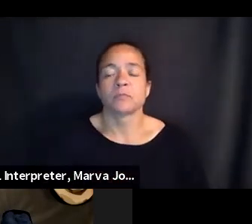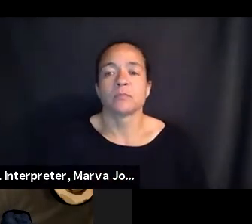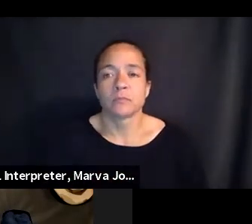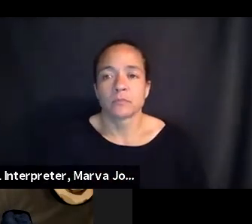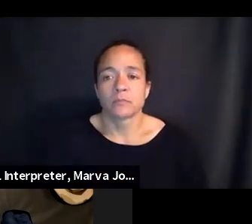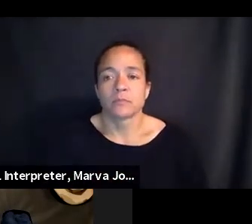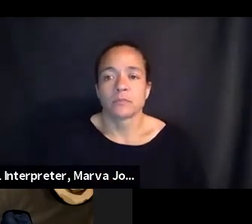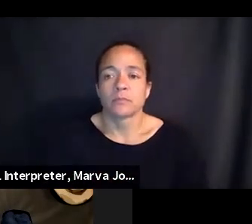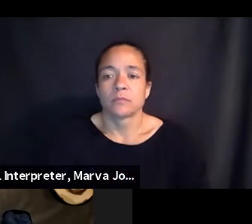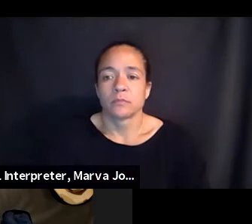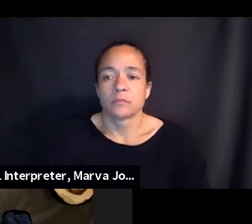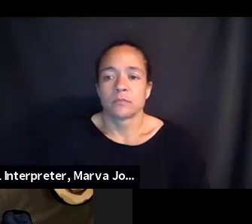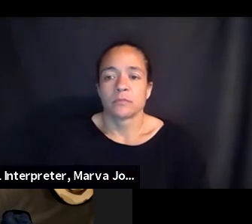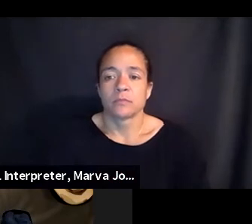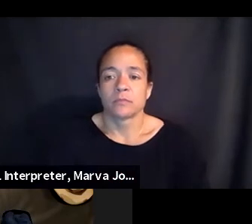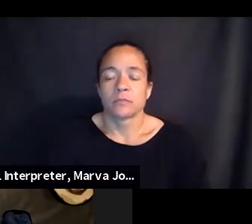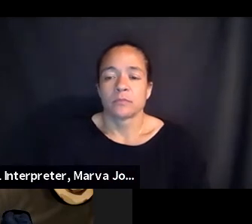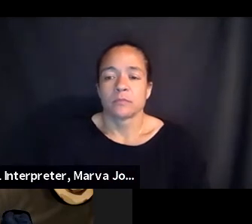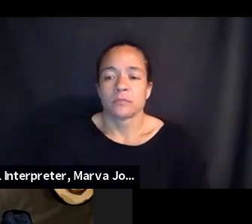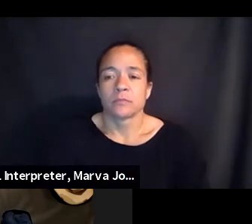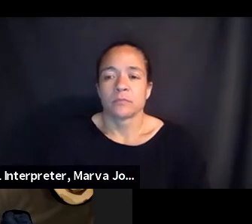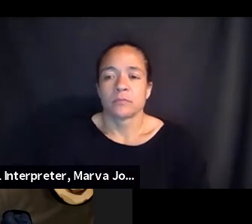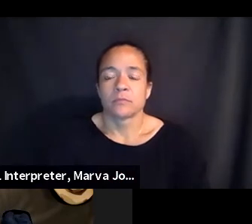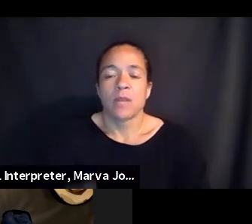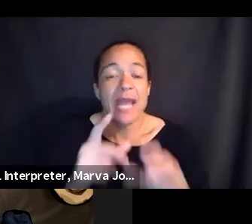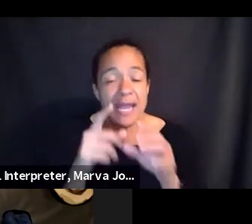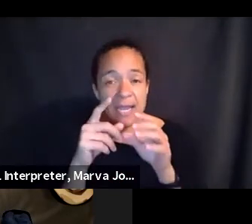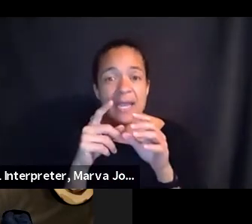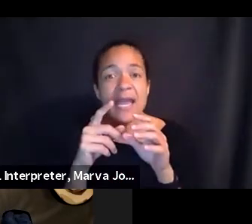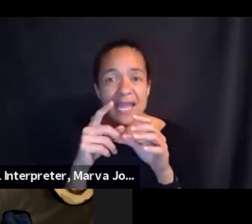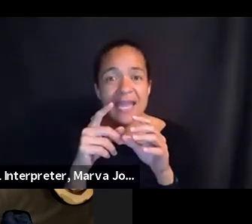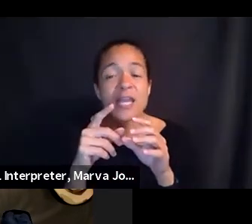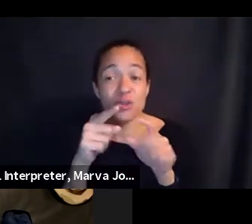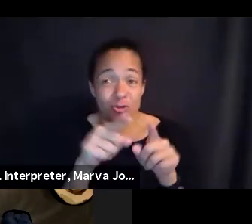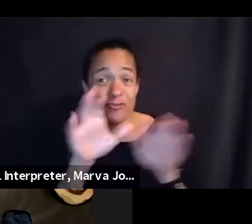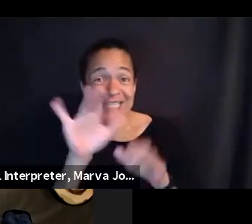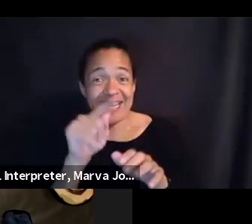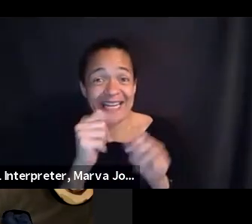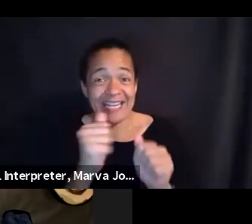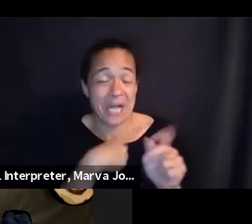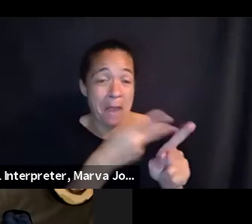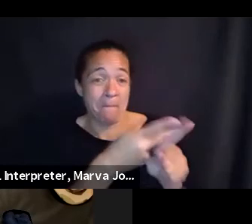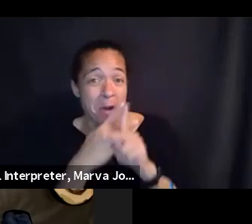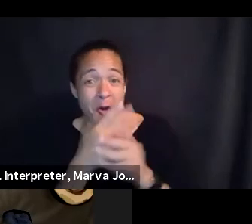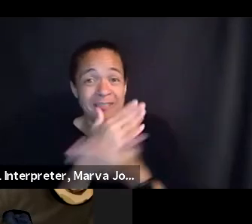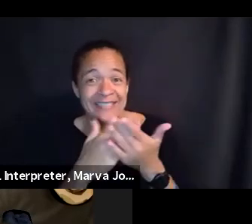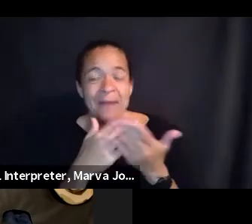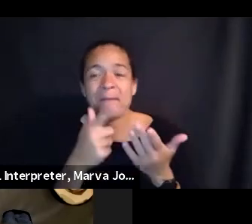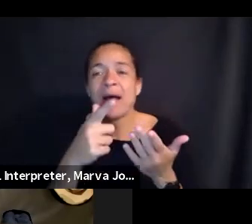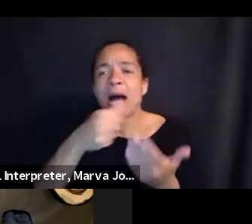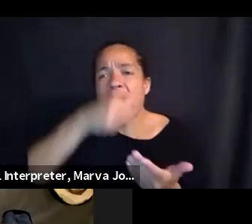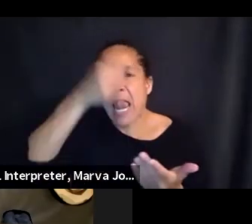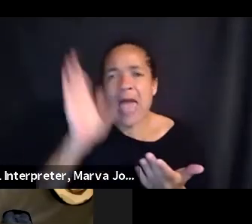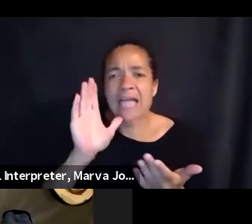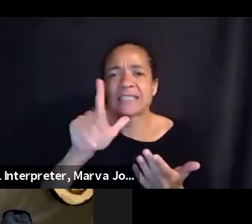this won't surprise you to hear some of our friends are already asking. So you did this, can I borrow some? And so Lisa has a question just like that. She's up in Alaska. She asks, could